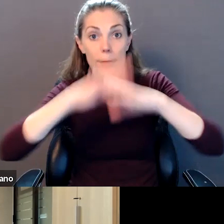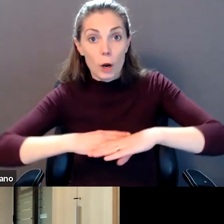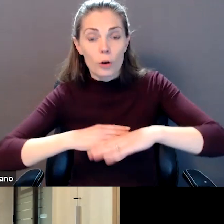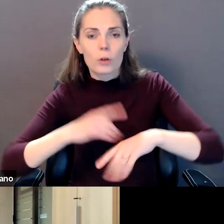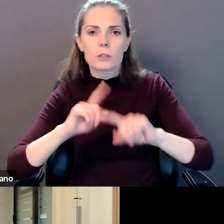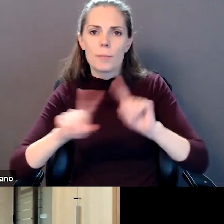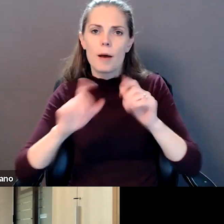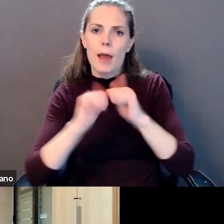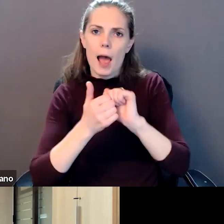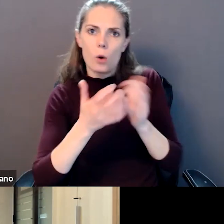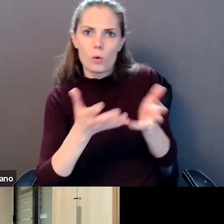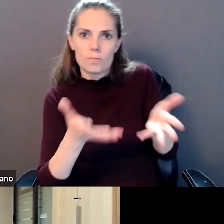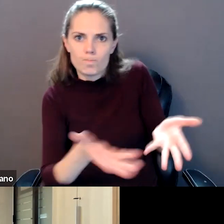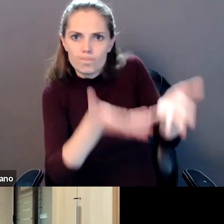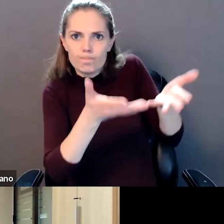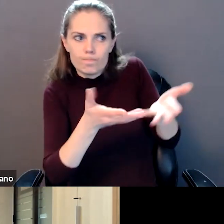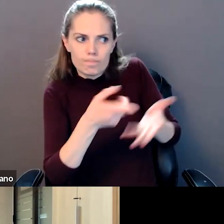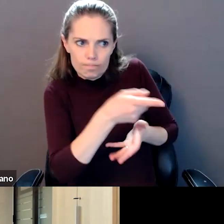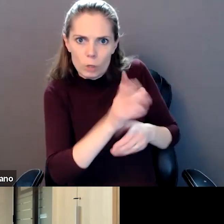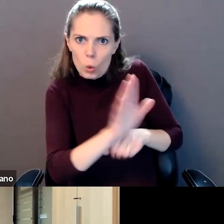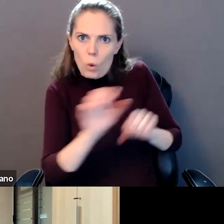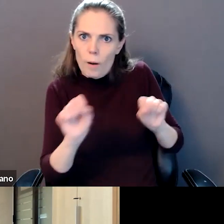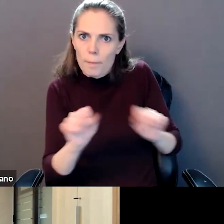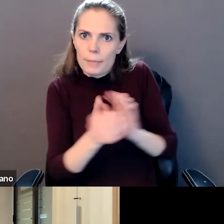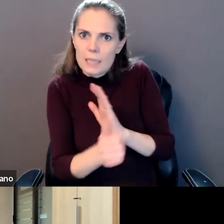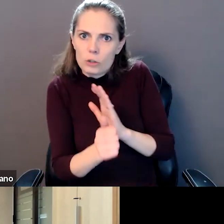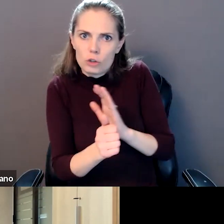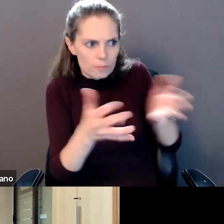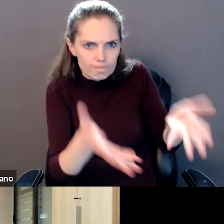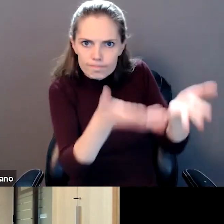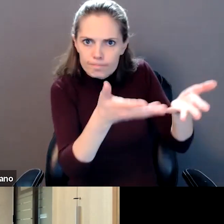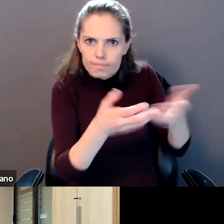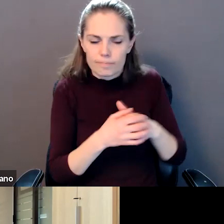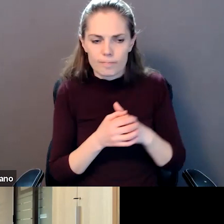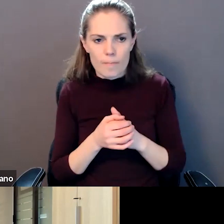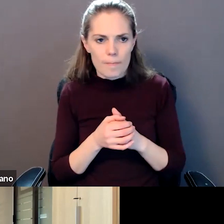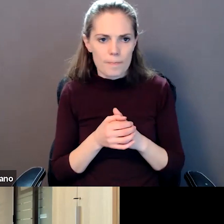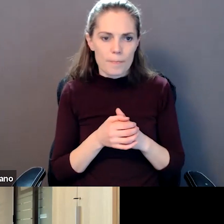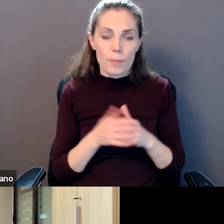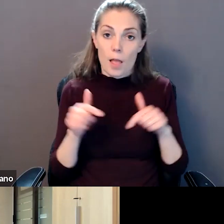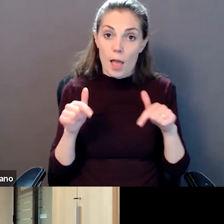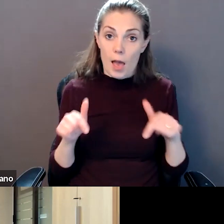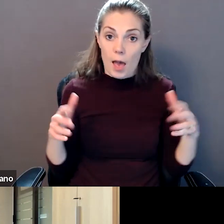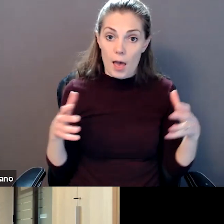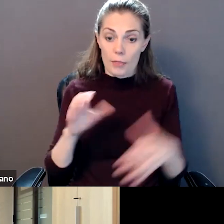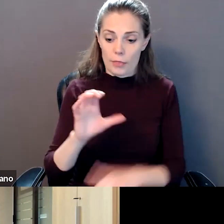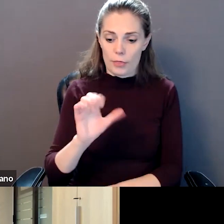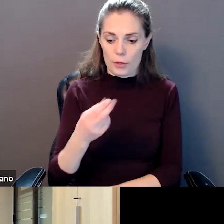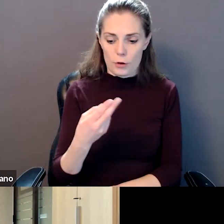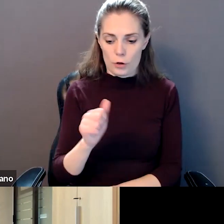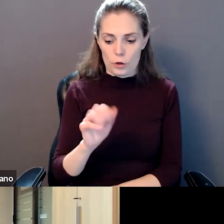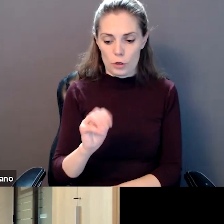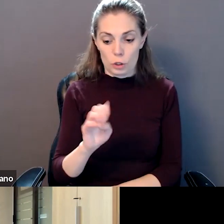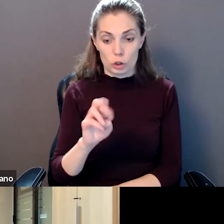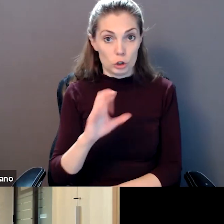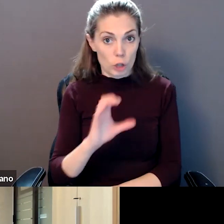people to enable them to achieve their full potential? At the Chamber, a couple of things that we've done ourselves, just looking at